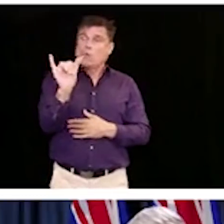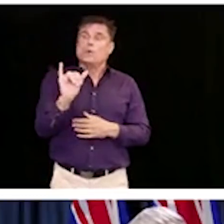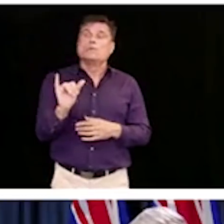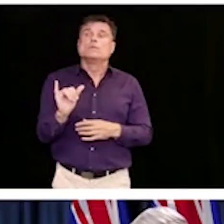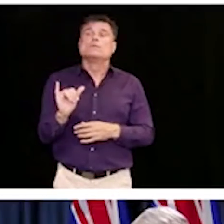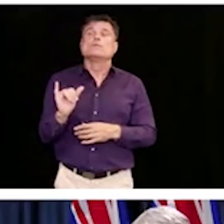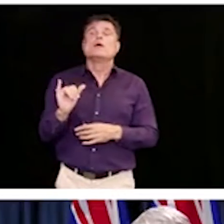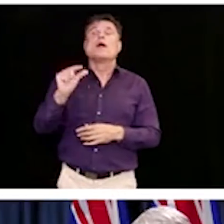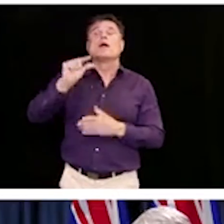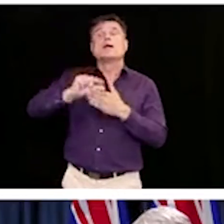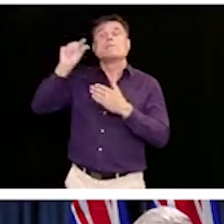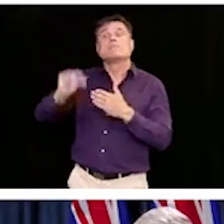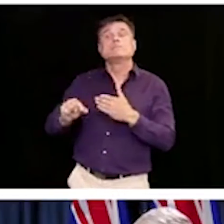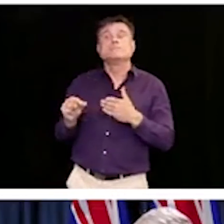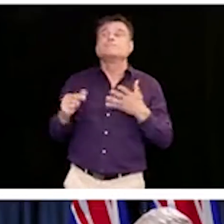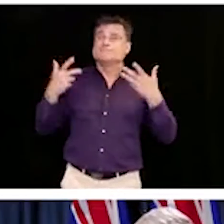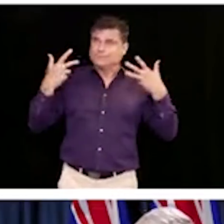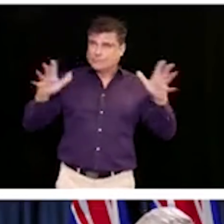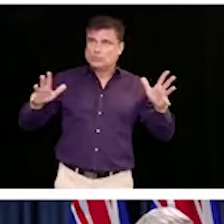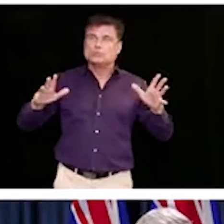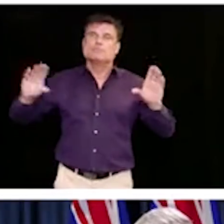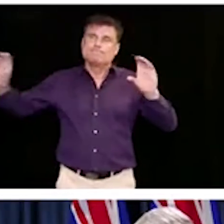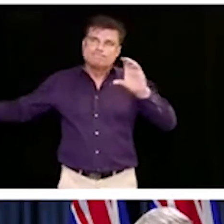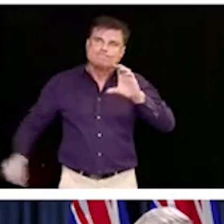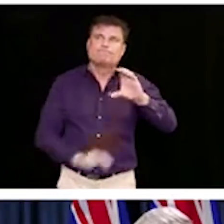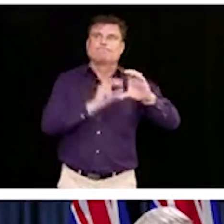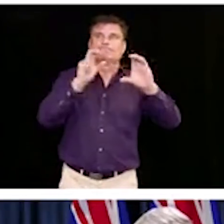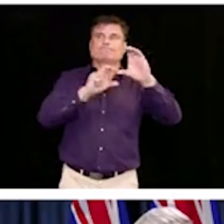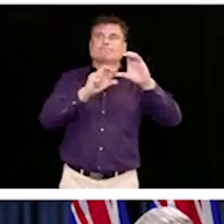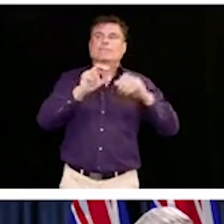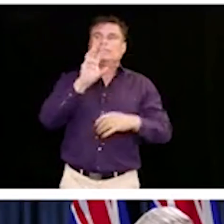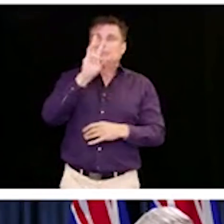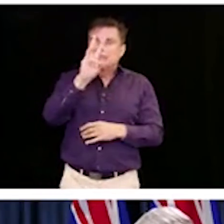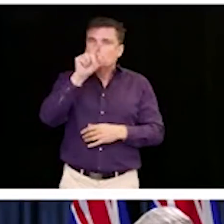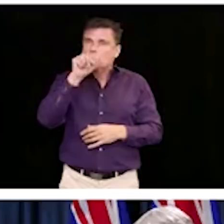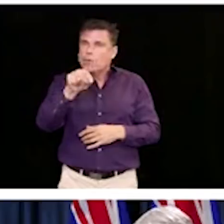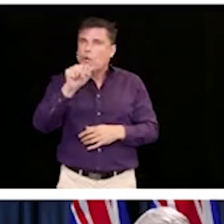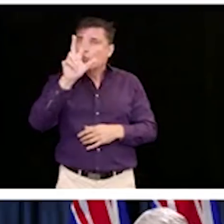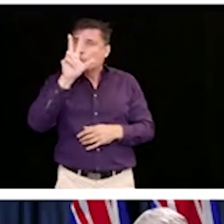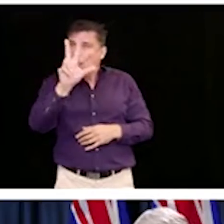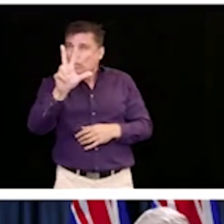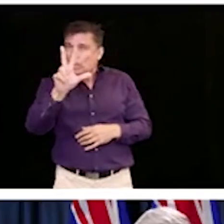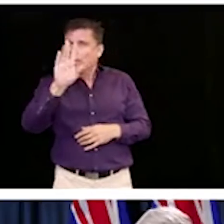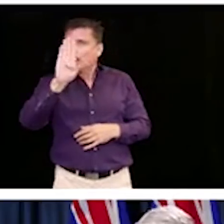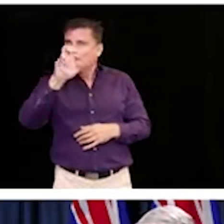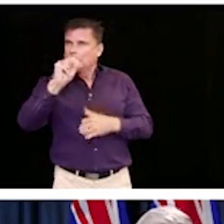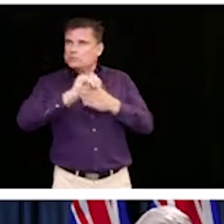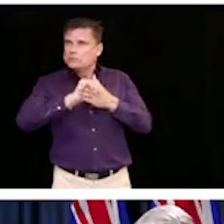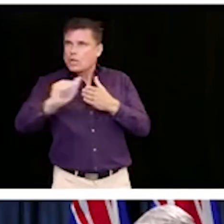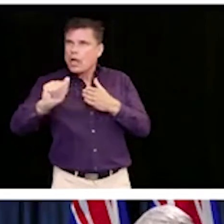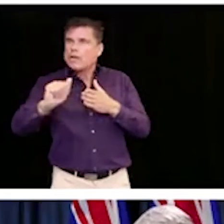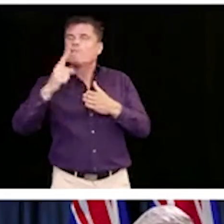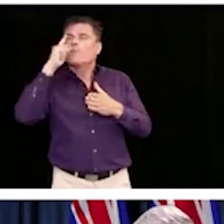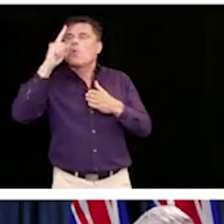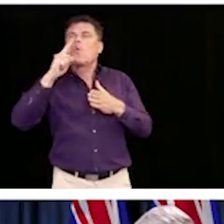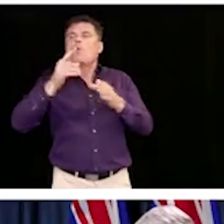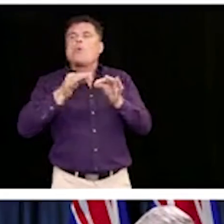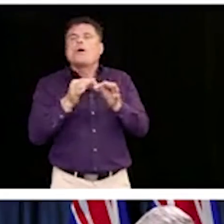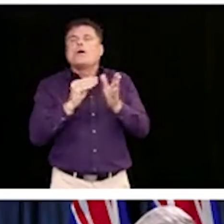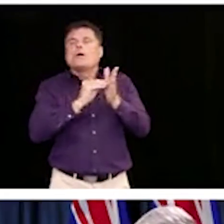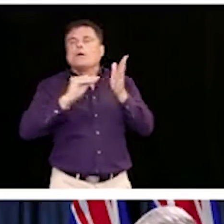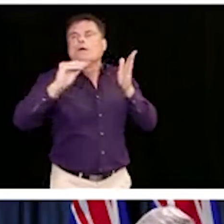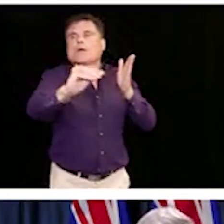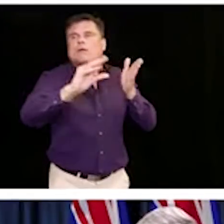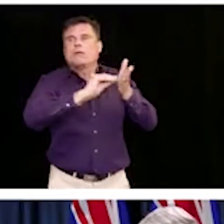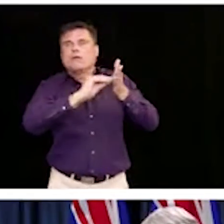fiscal plan, the government has implemented an additional $6.3 billion in deferral measures. Again, those dollars